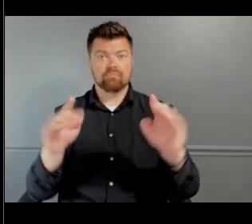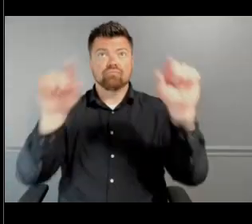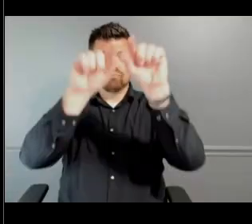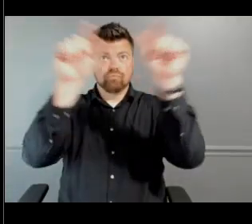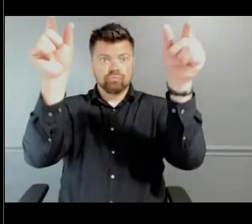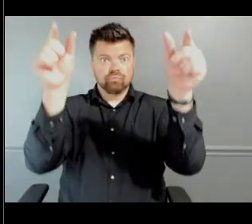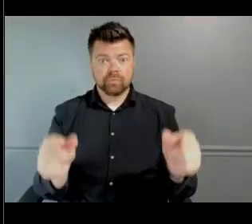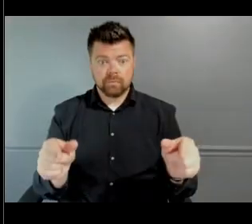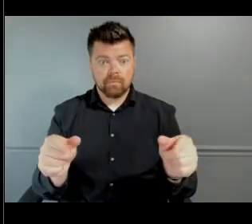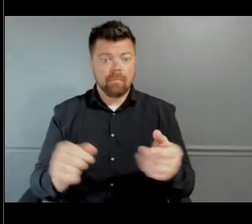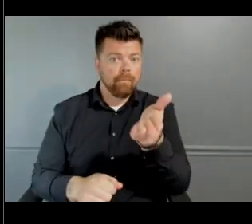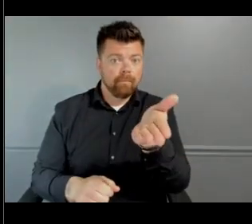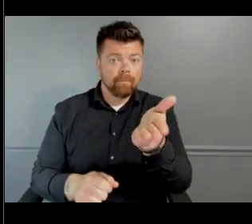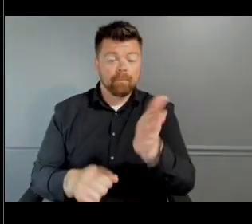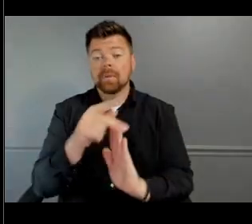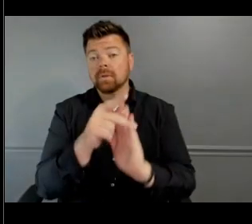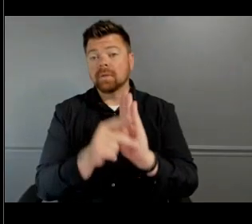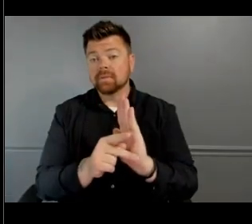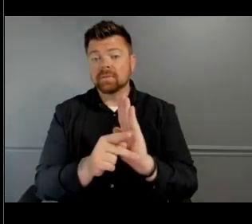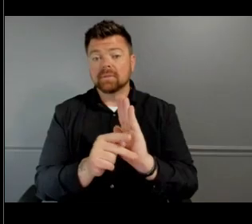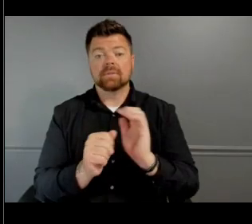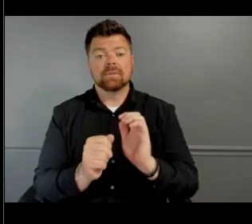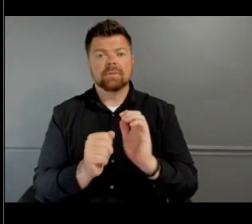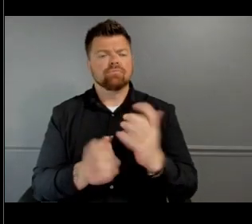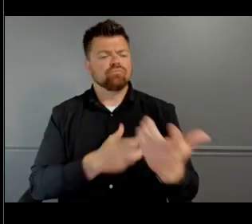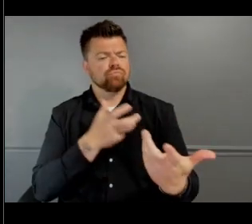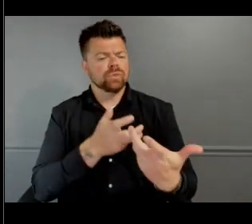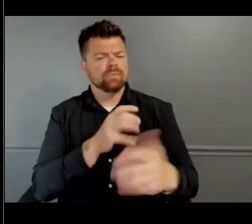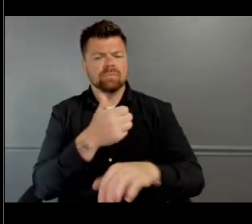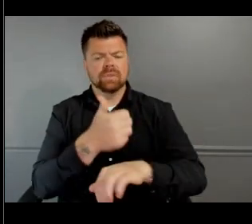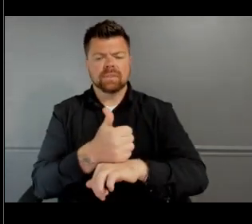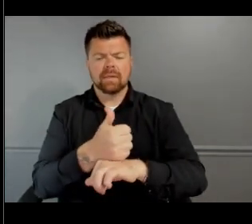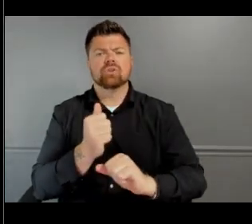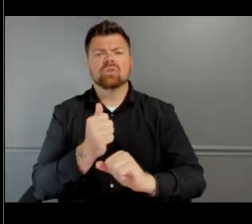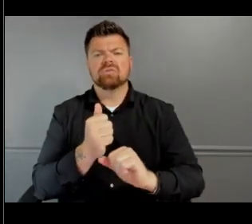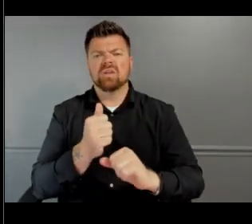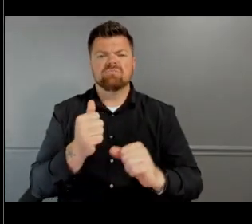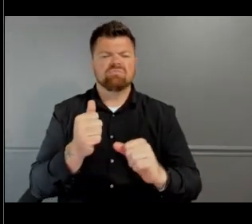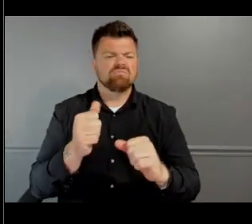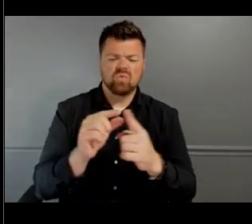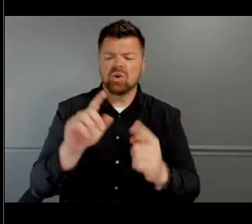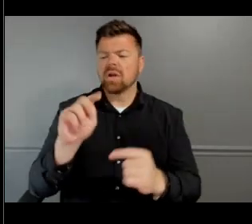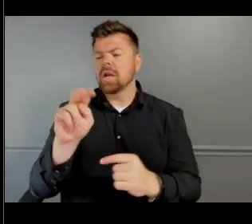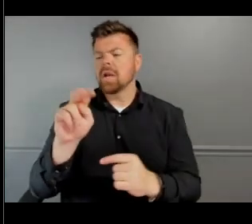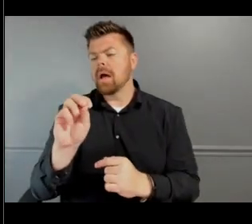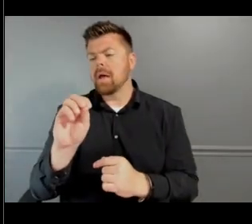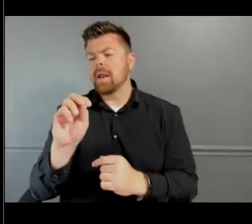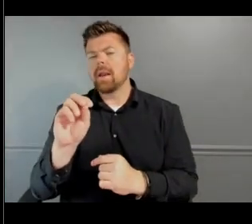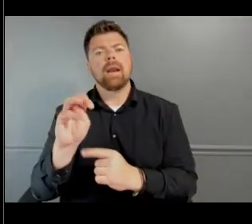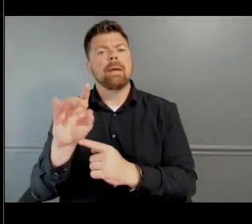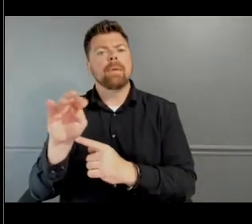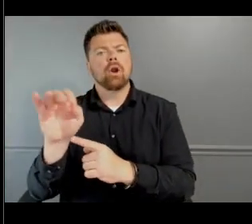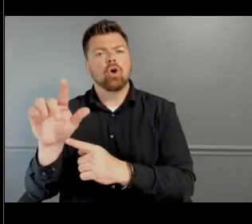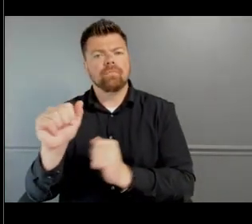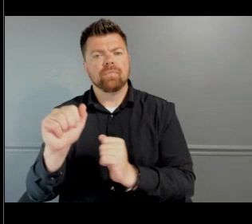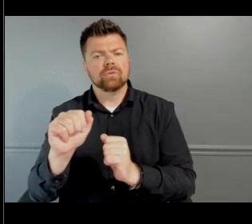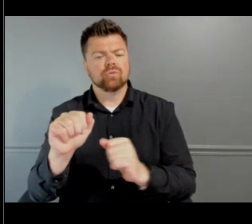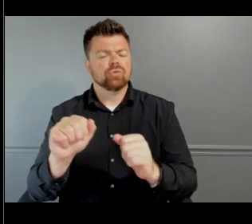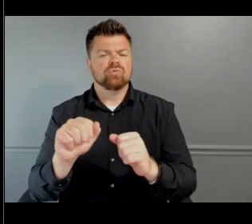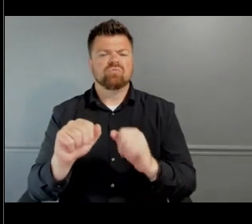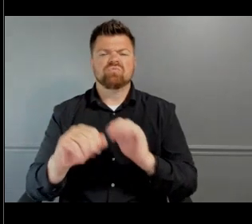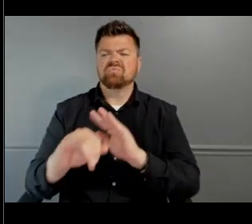The guidelines adopt the term nominal to distinguish door width in